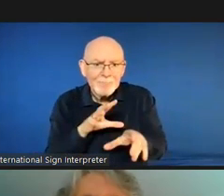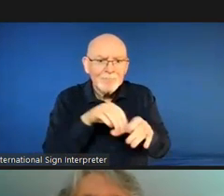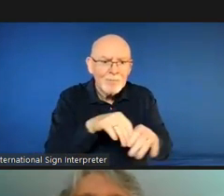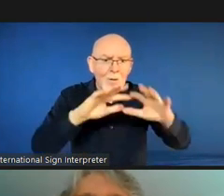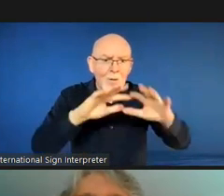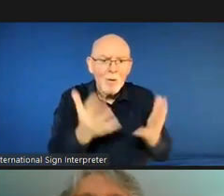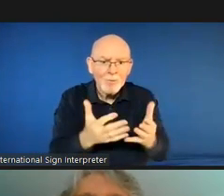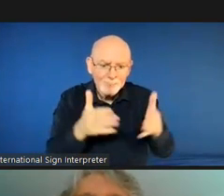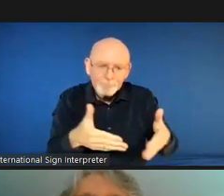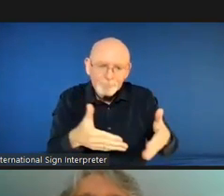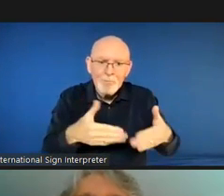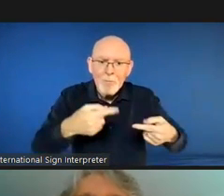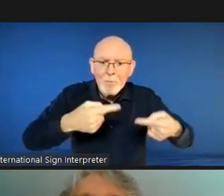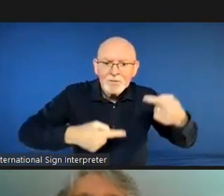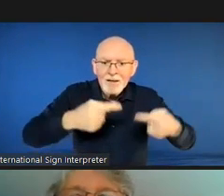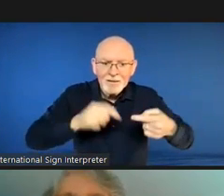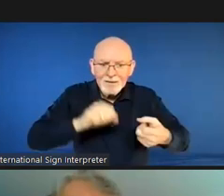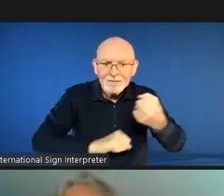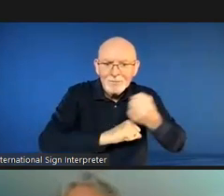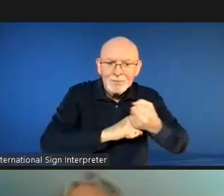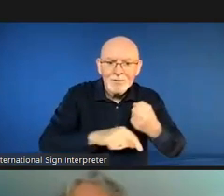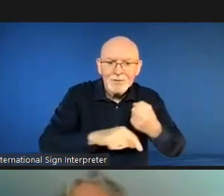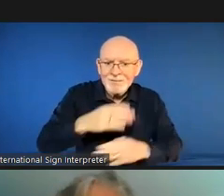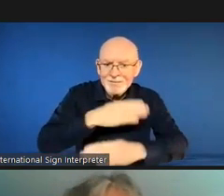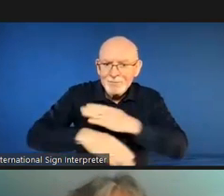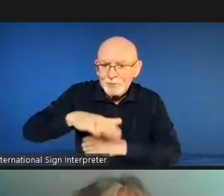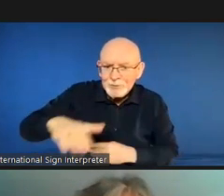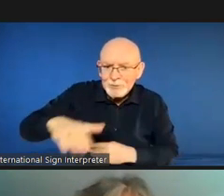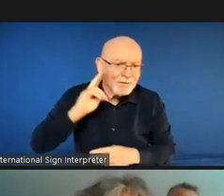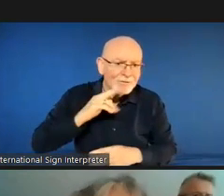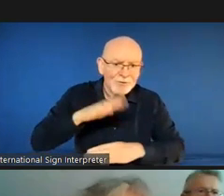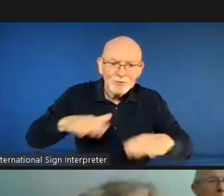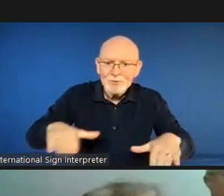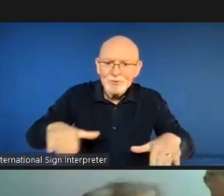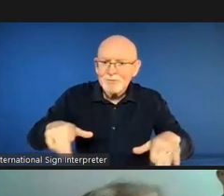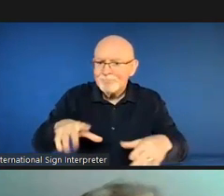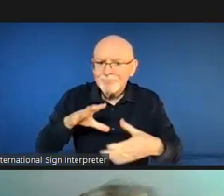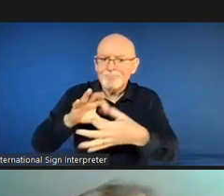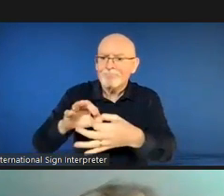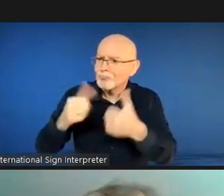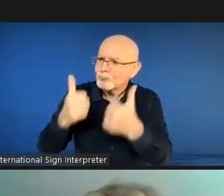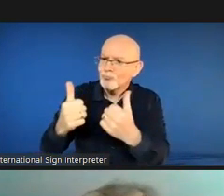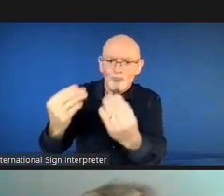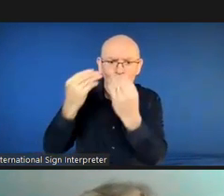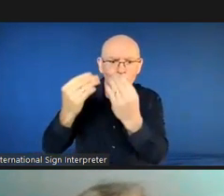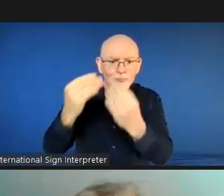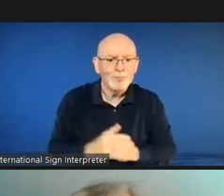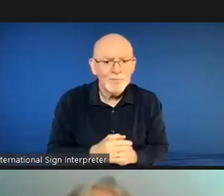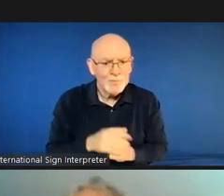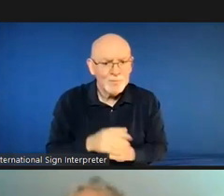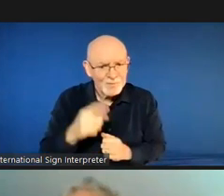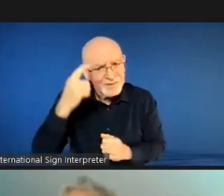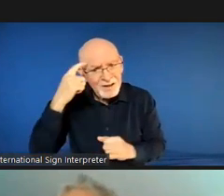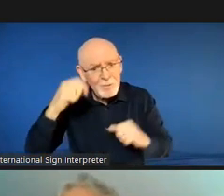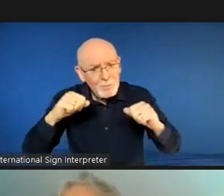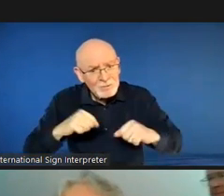Well, I think it is possible and achievable. I think in a way you have to use the